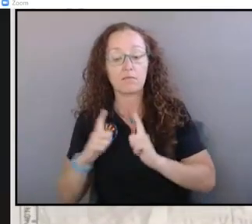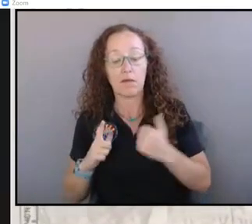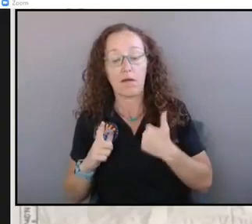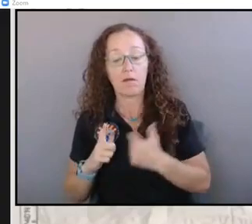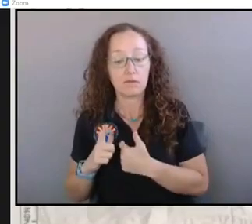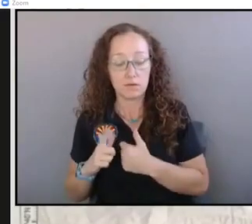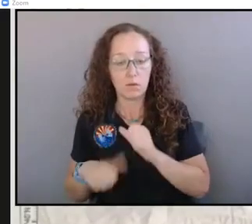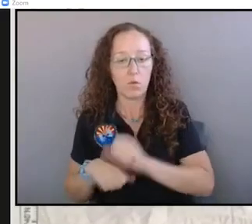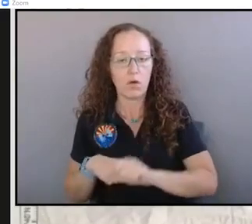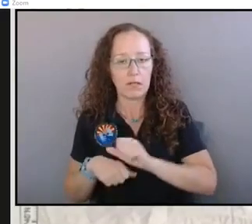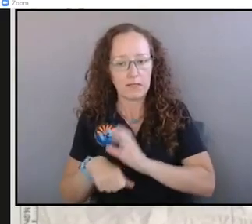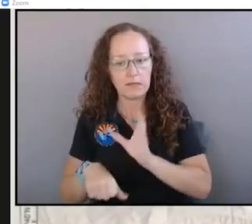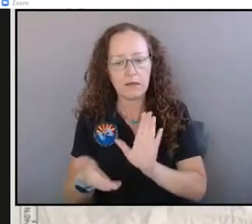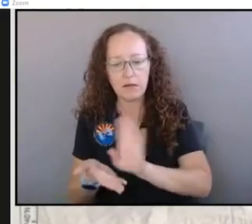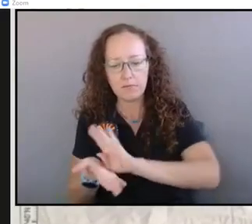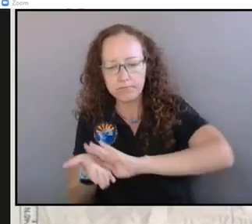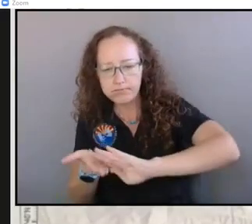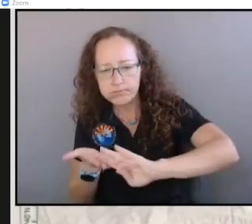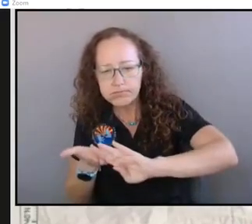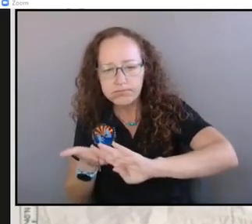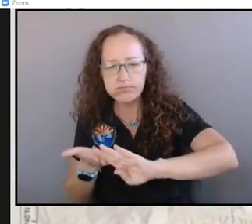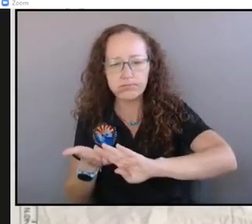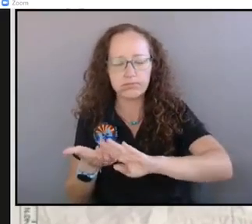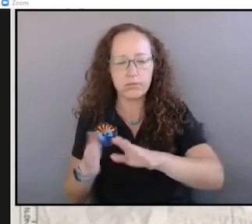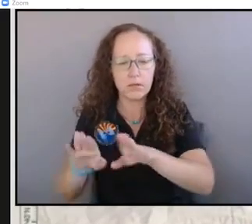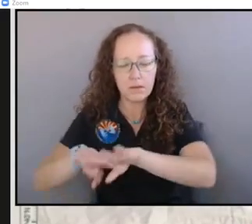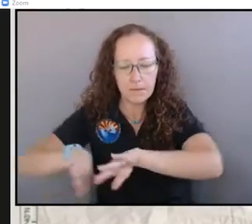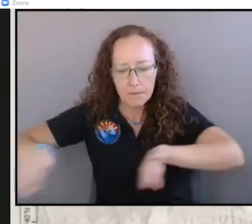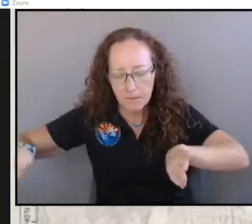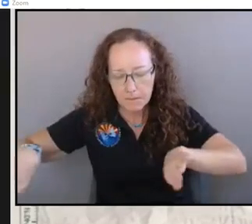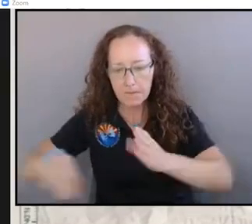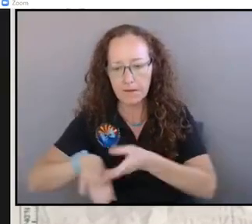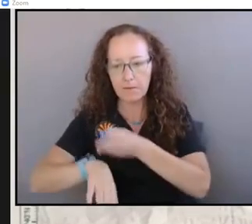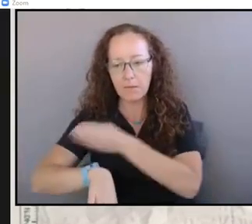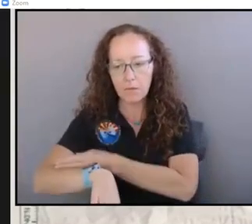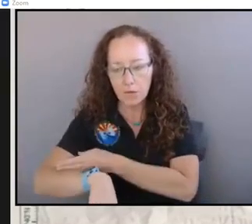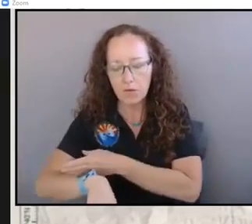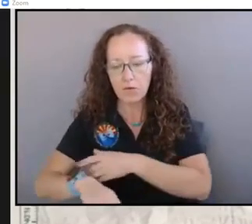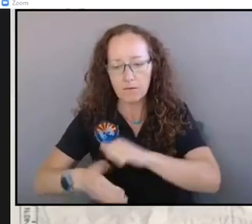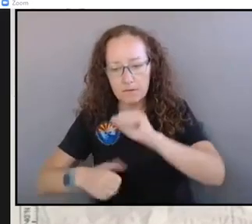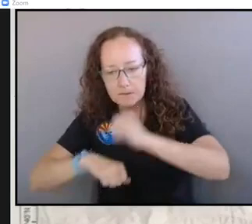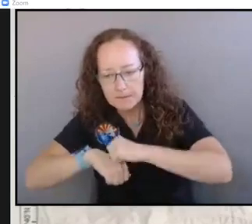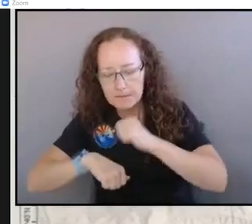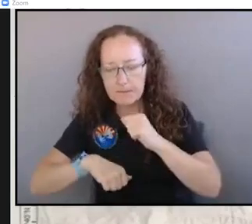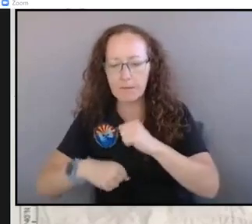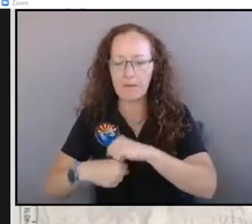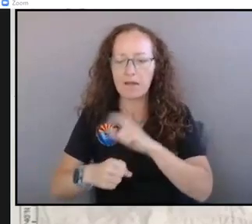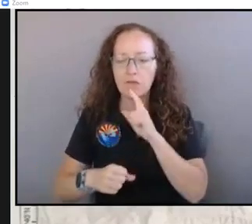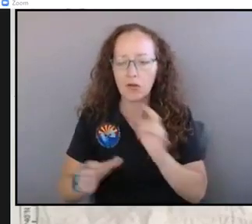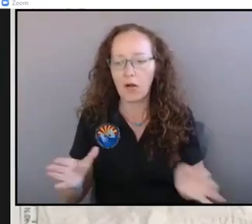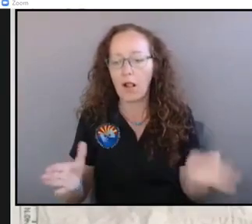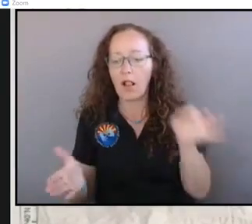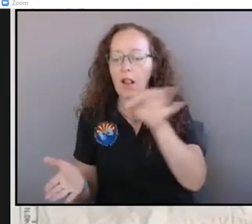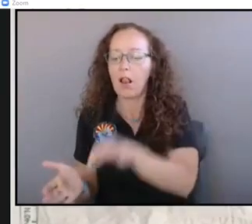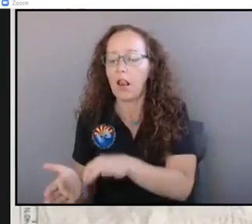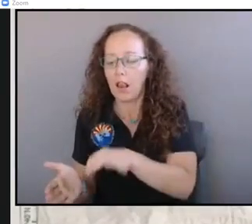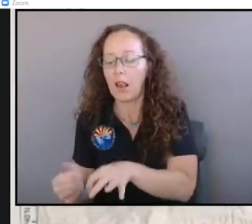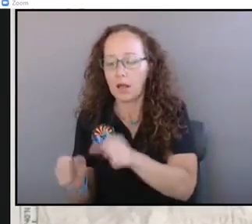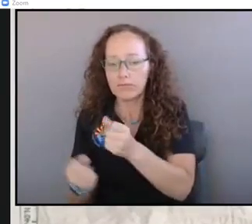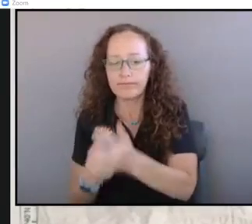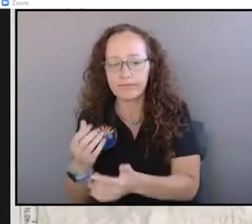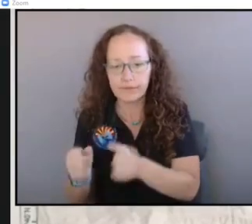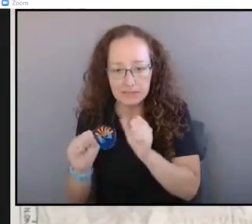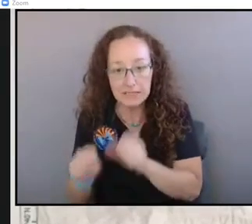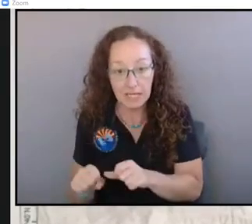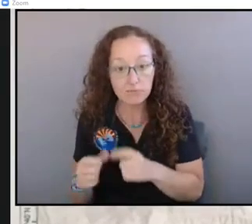that's hardened and we can receive fire on it. And it worked last night. So all the fire so far